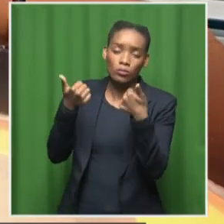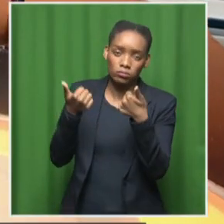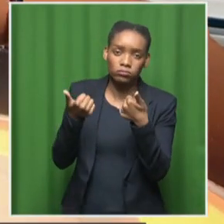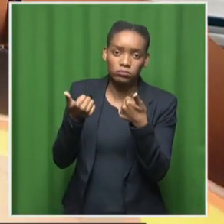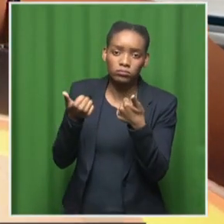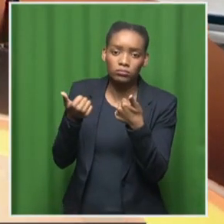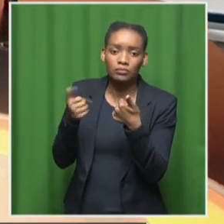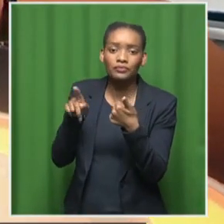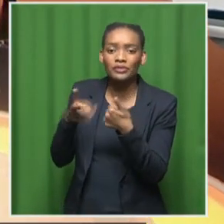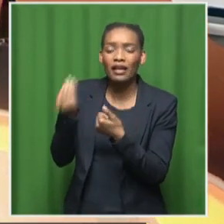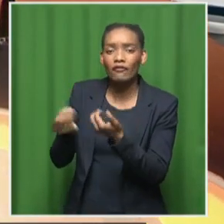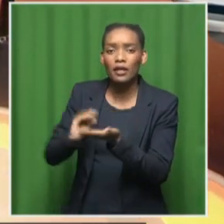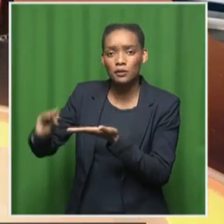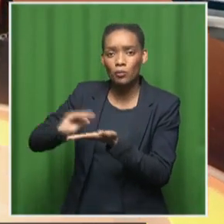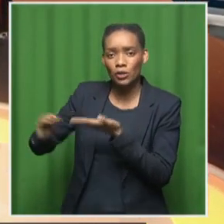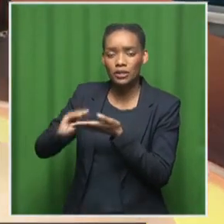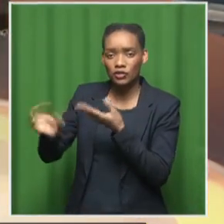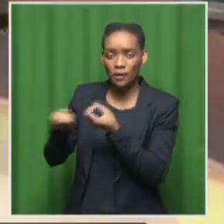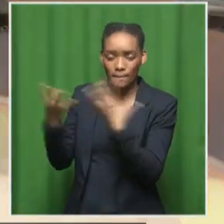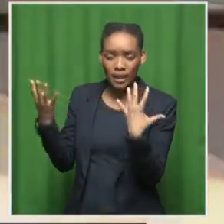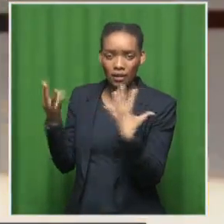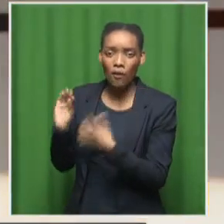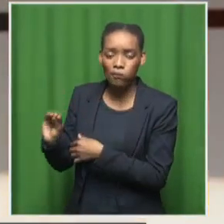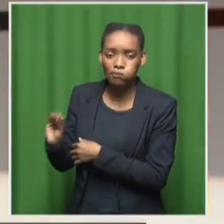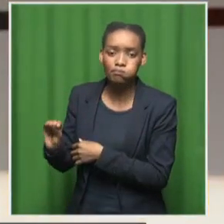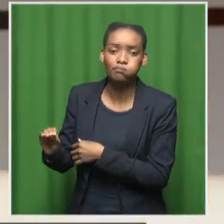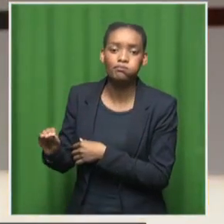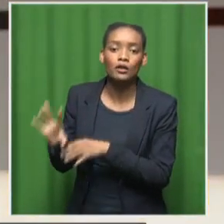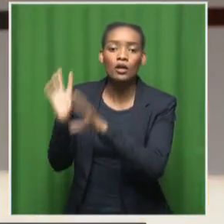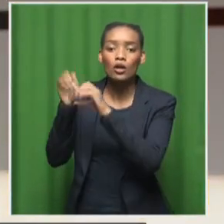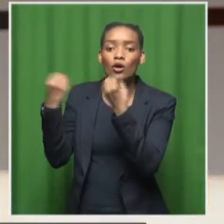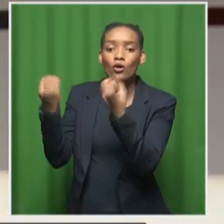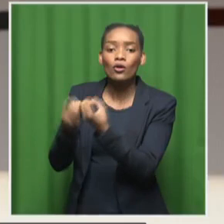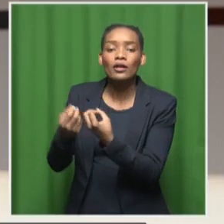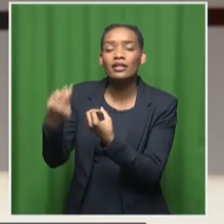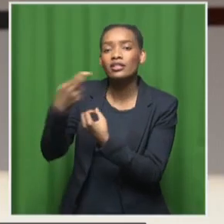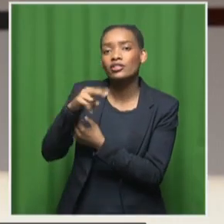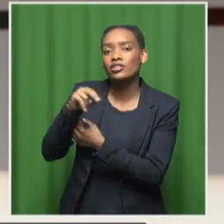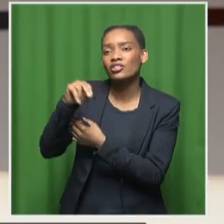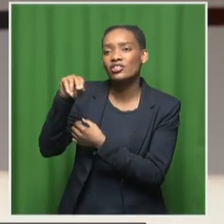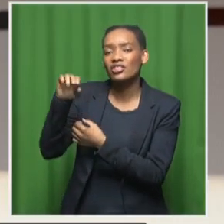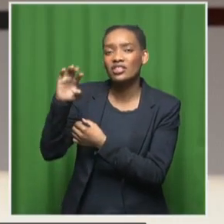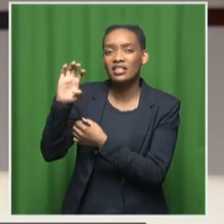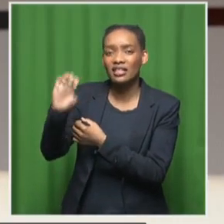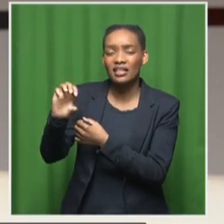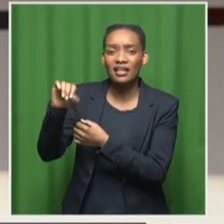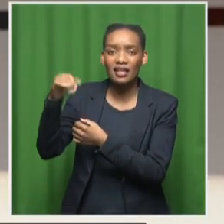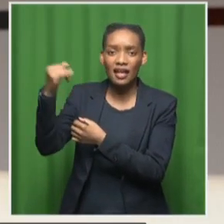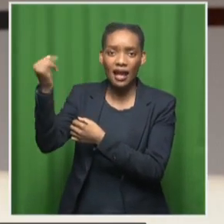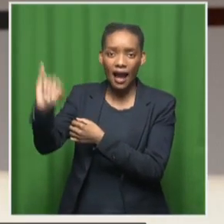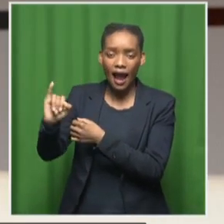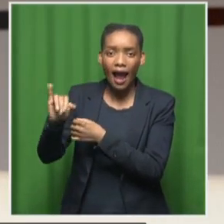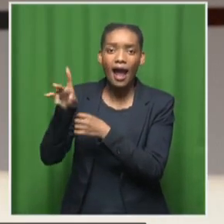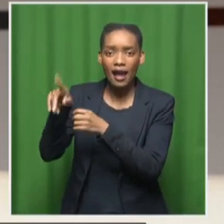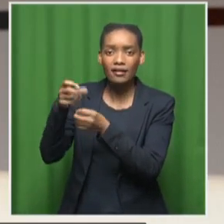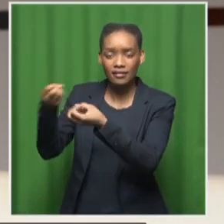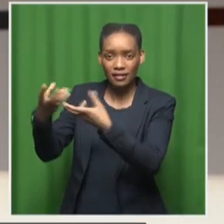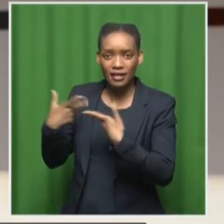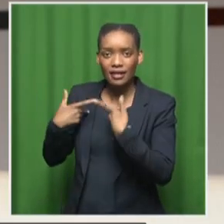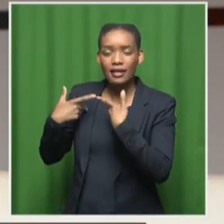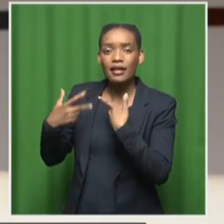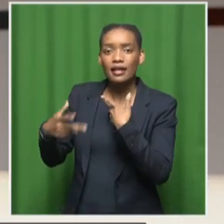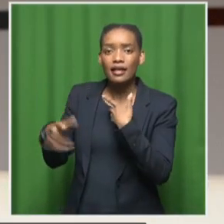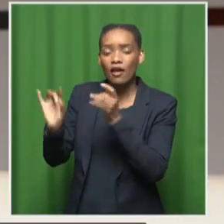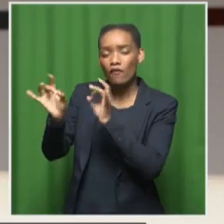a ton of sponsorship, and organizations like the HCI Foundation gave us sponsorship of Golden Arrow buses, which